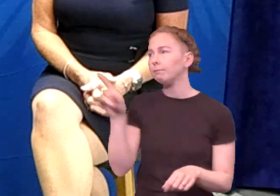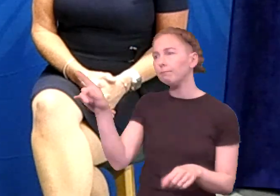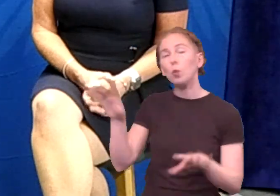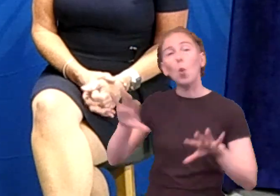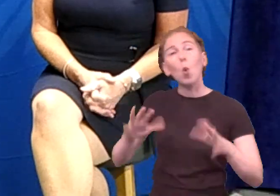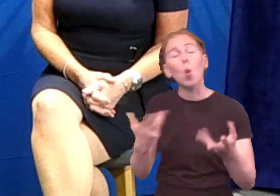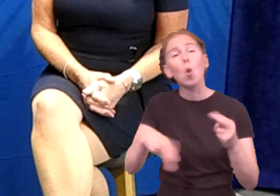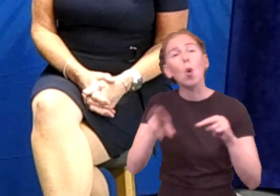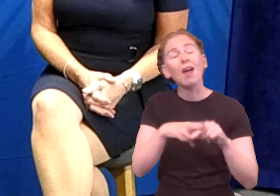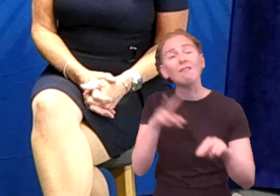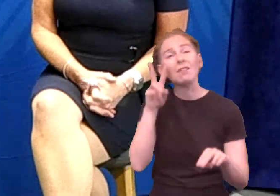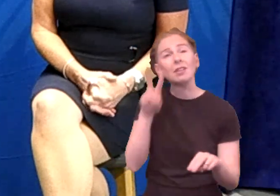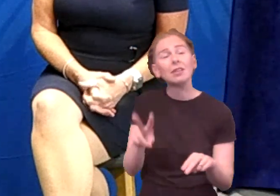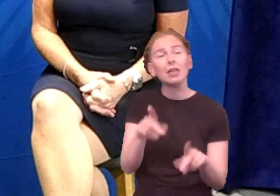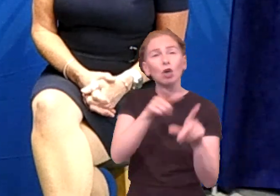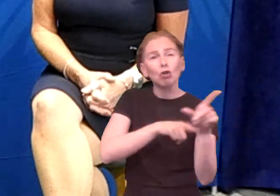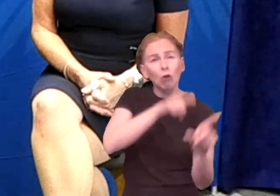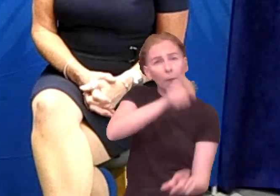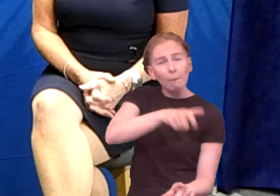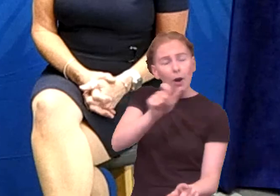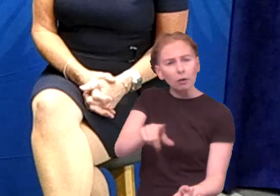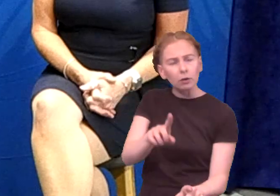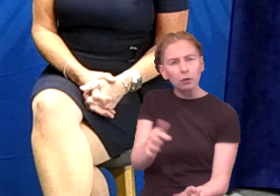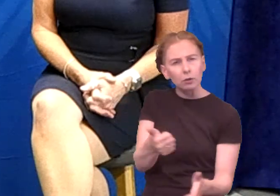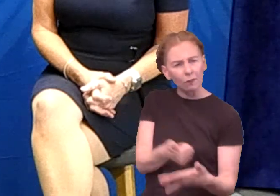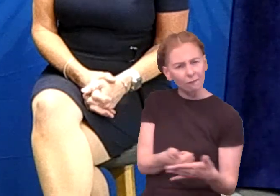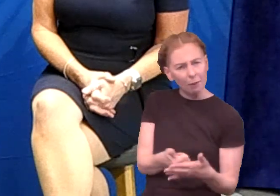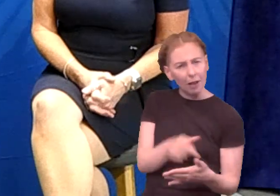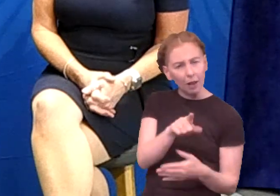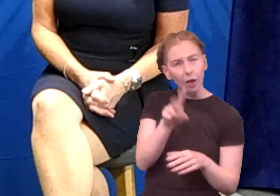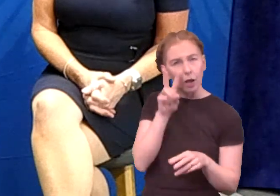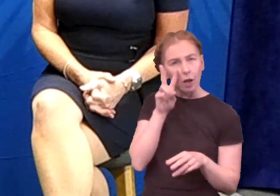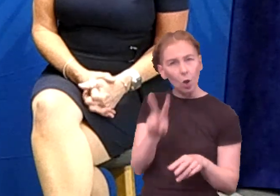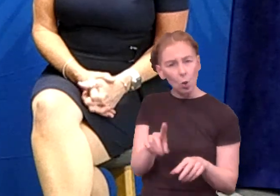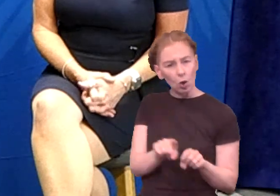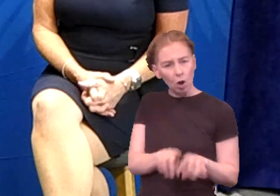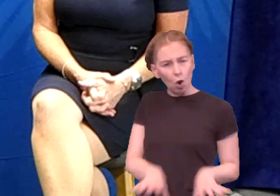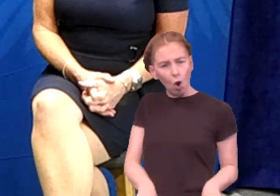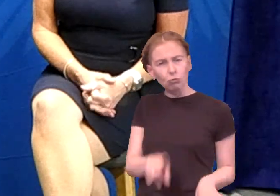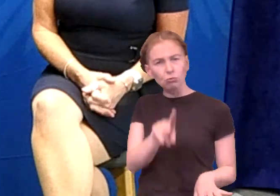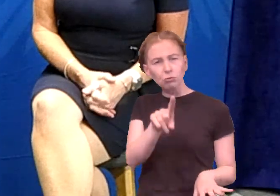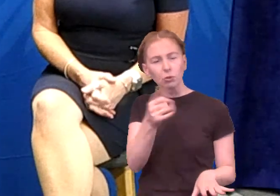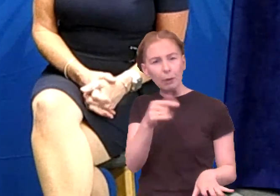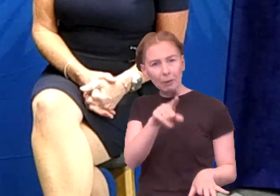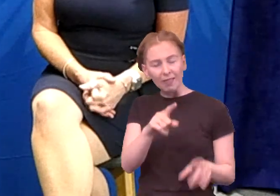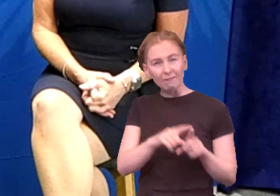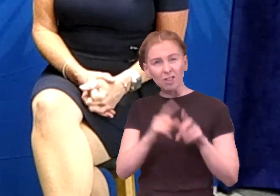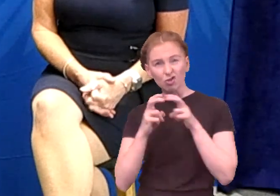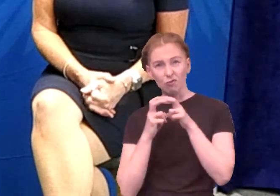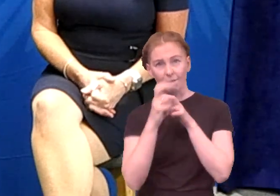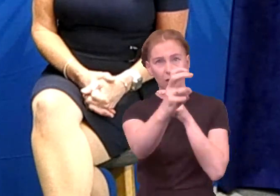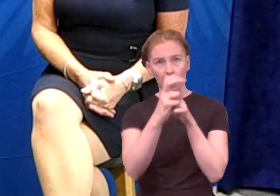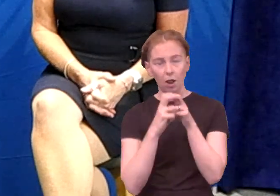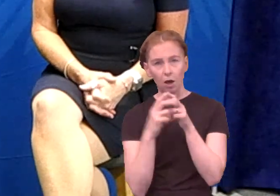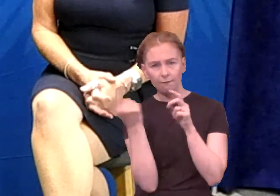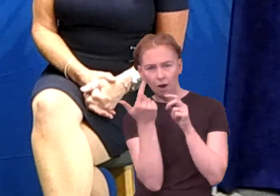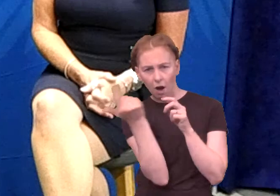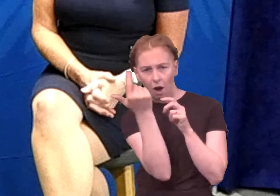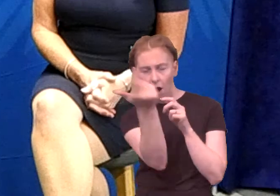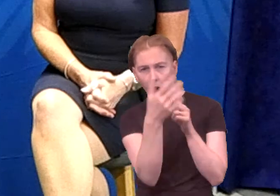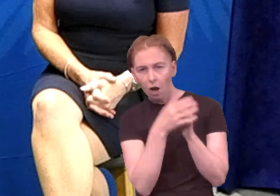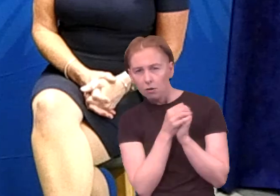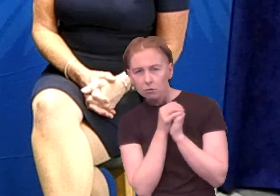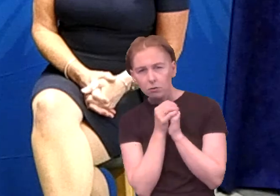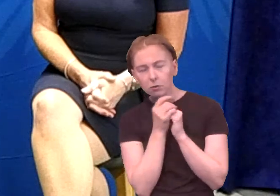lost, perhaps dressed in clothing that looks dishevelled to indicate they may have travelled a long distance or aren't being